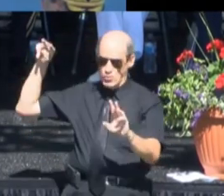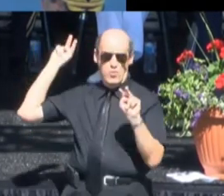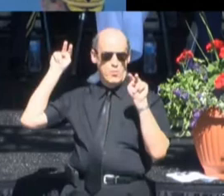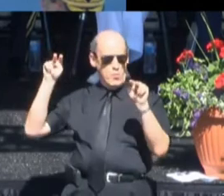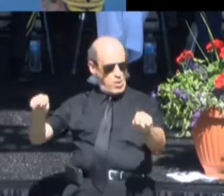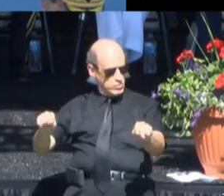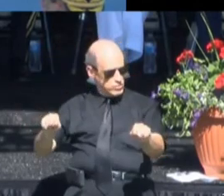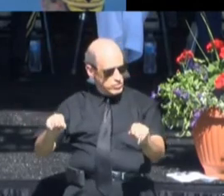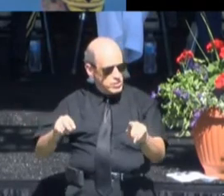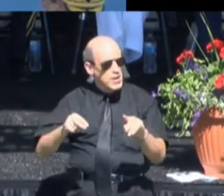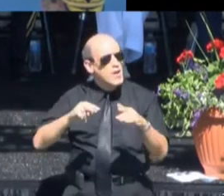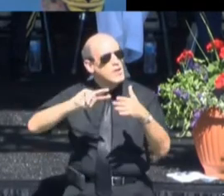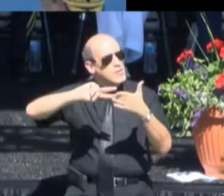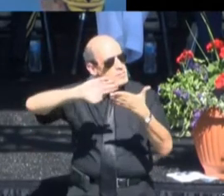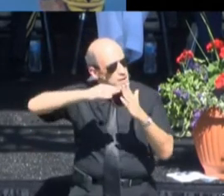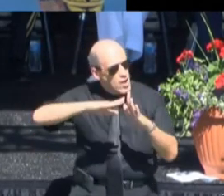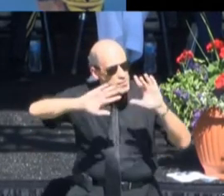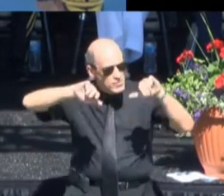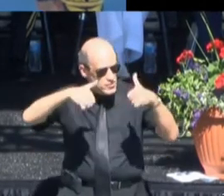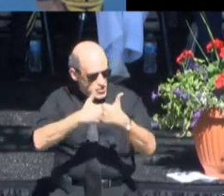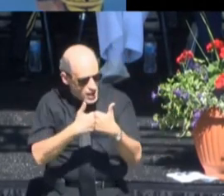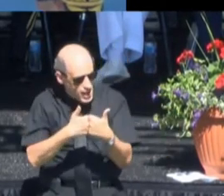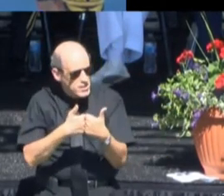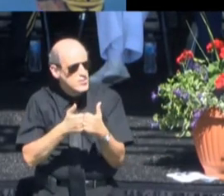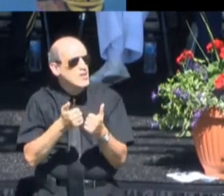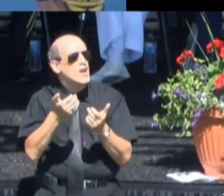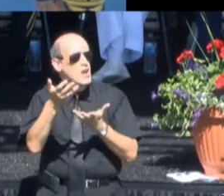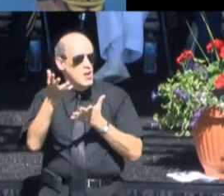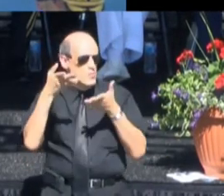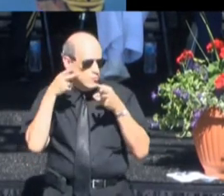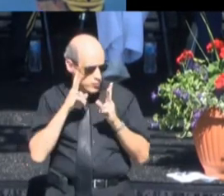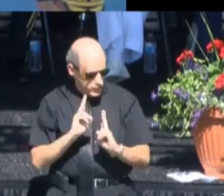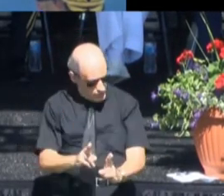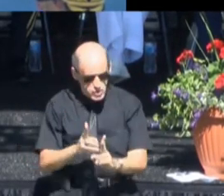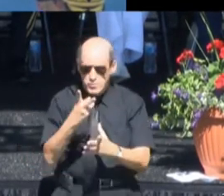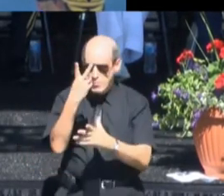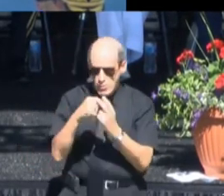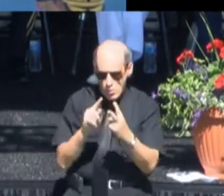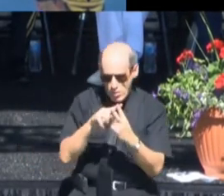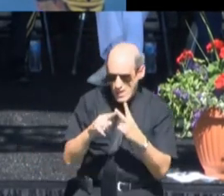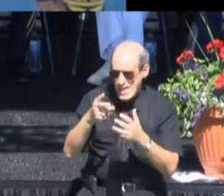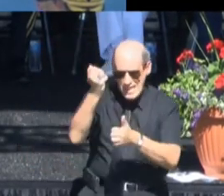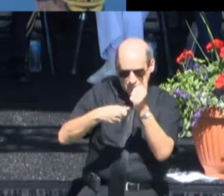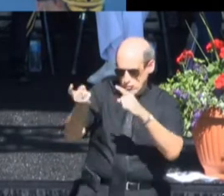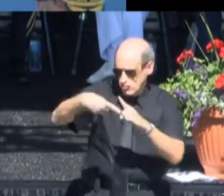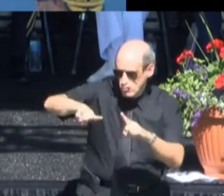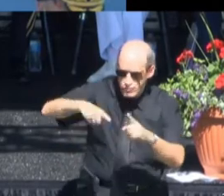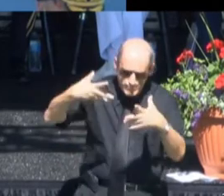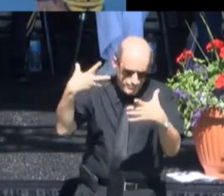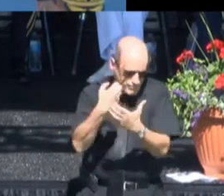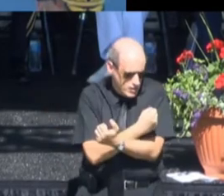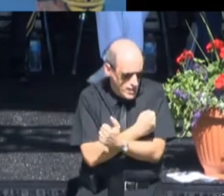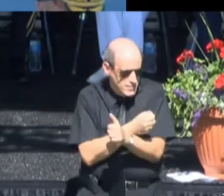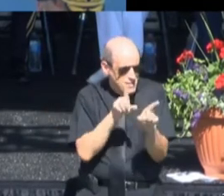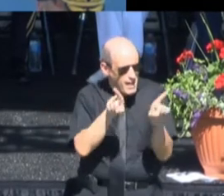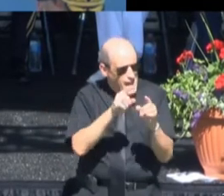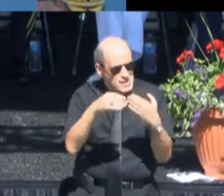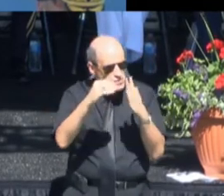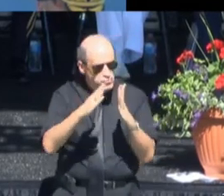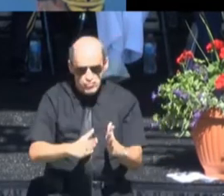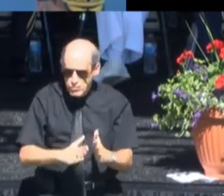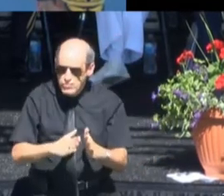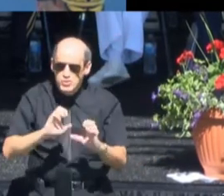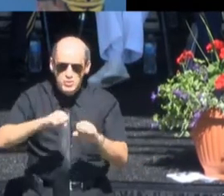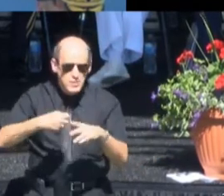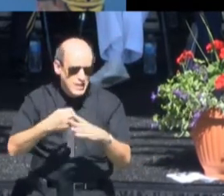Leading is both a challenge and a privilege. Each and every one of you has the opportunity as leaders to